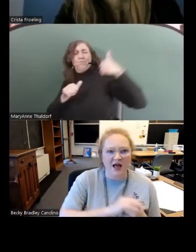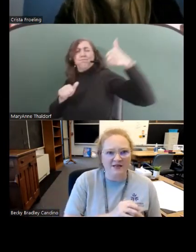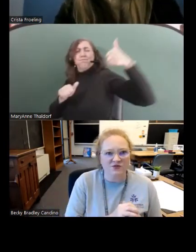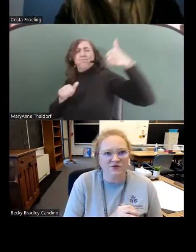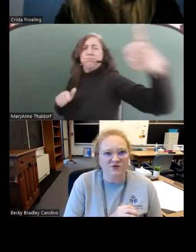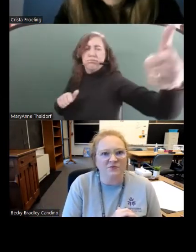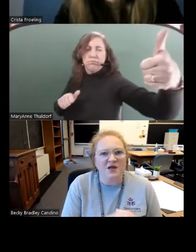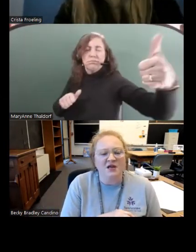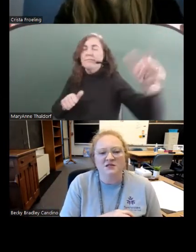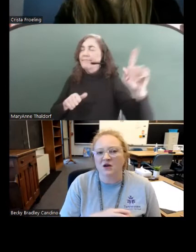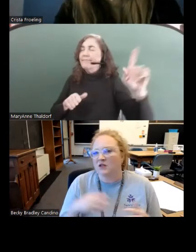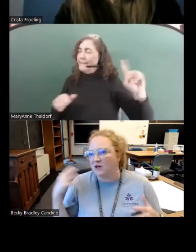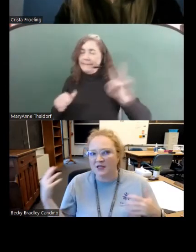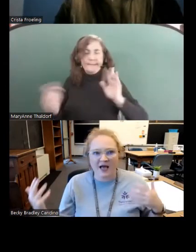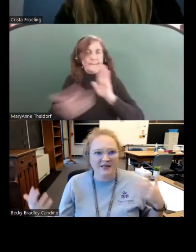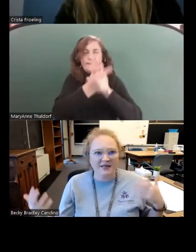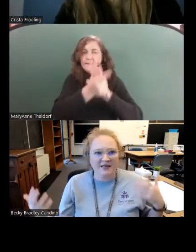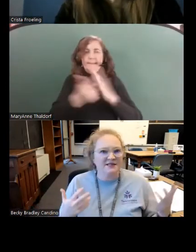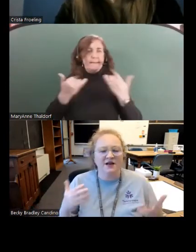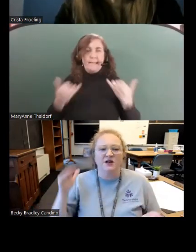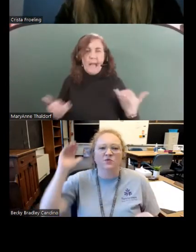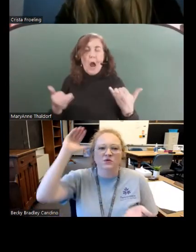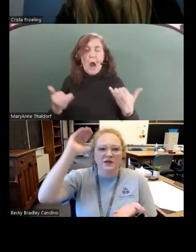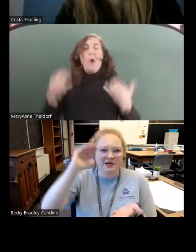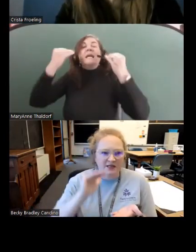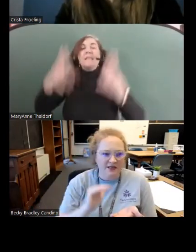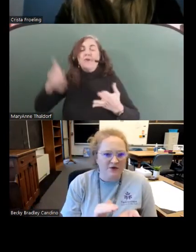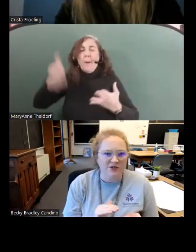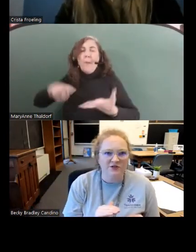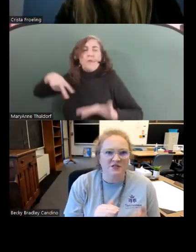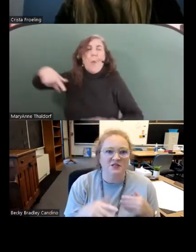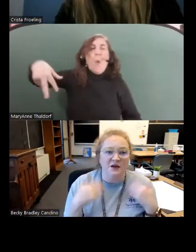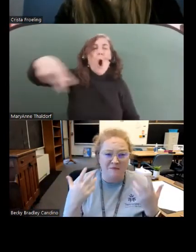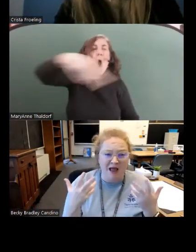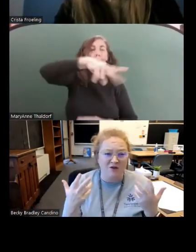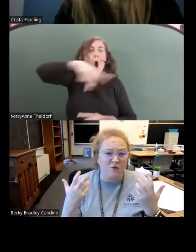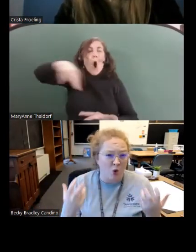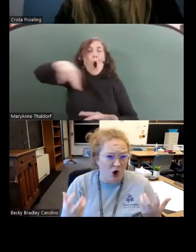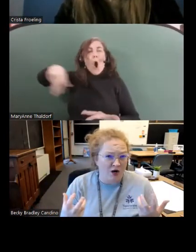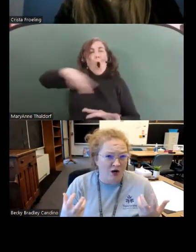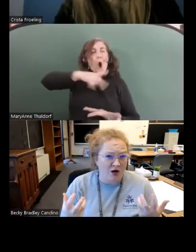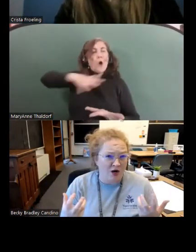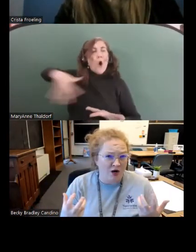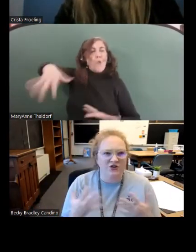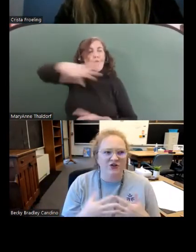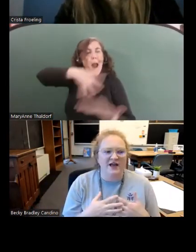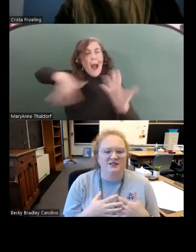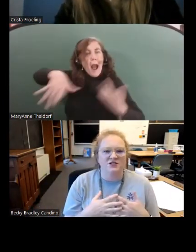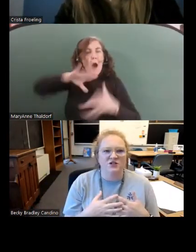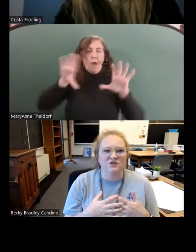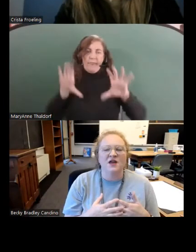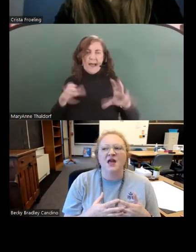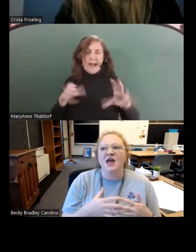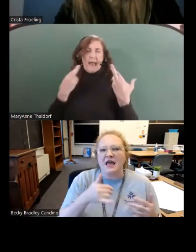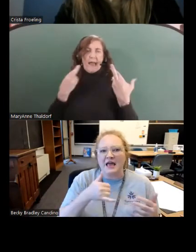the classroom. So localizing that sound, it really reduces the amount of work that the student has to do if